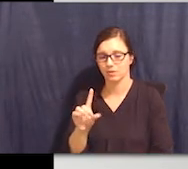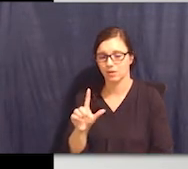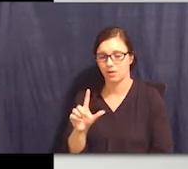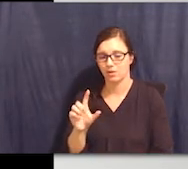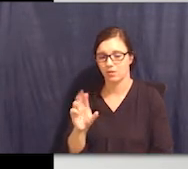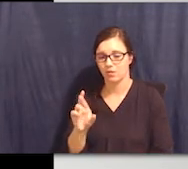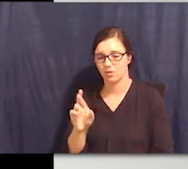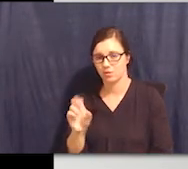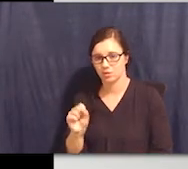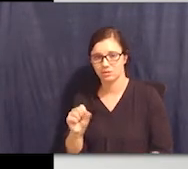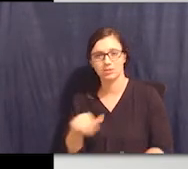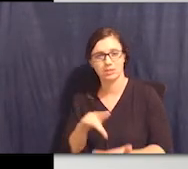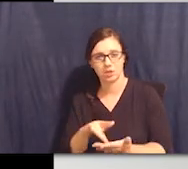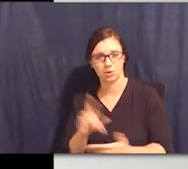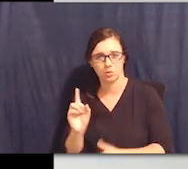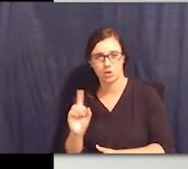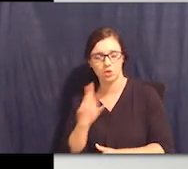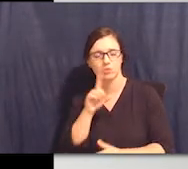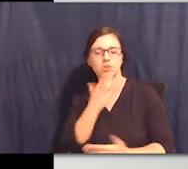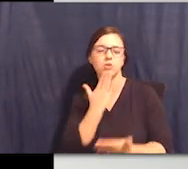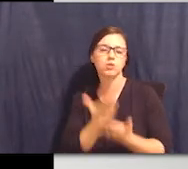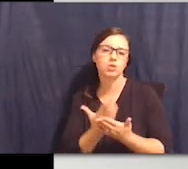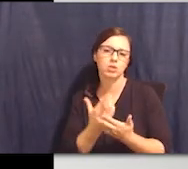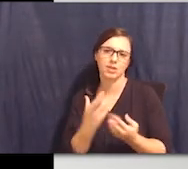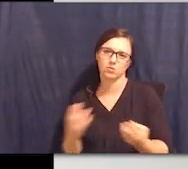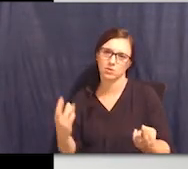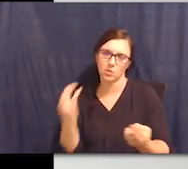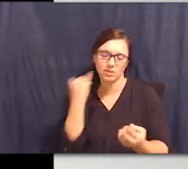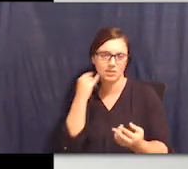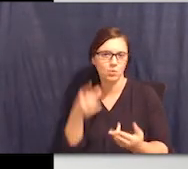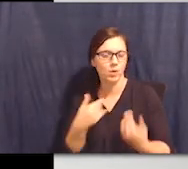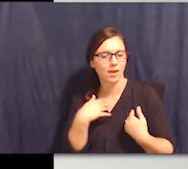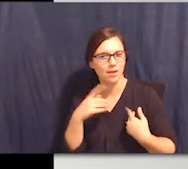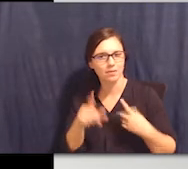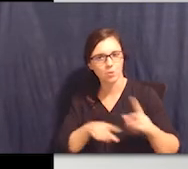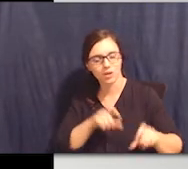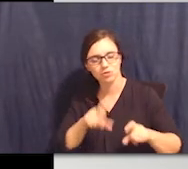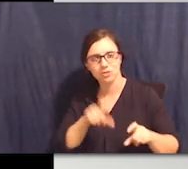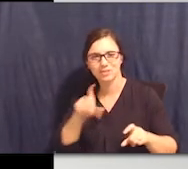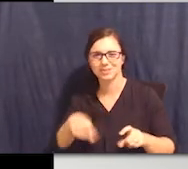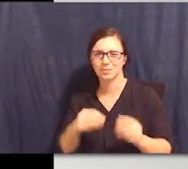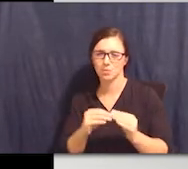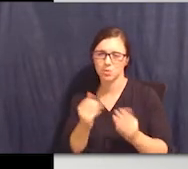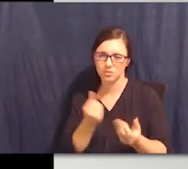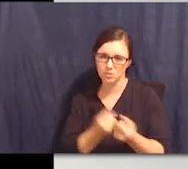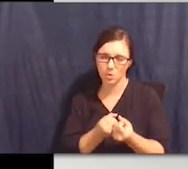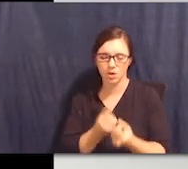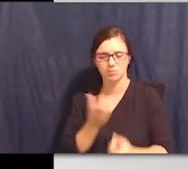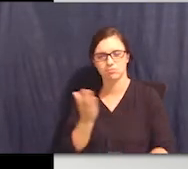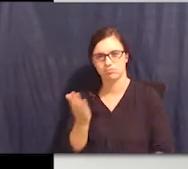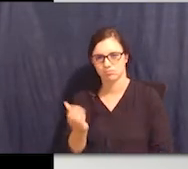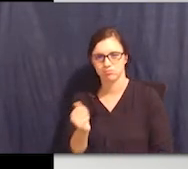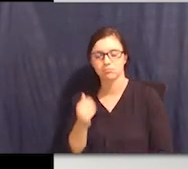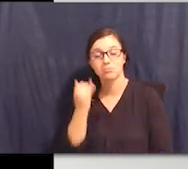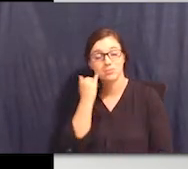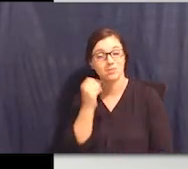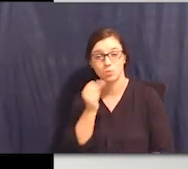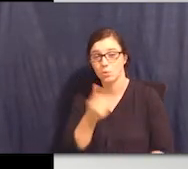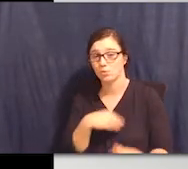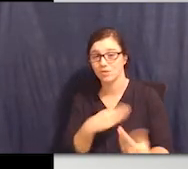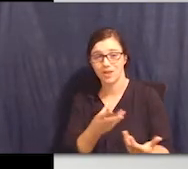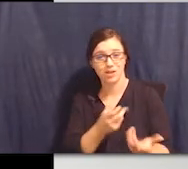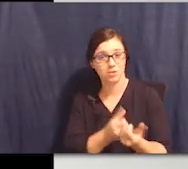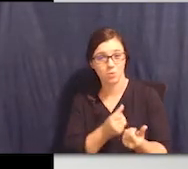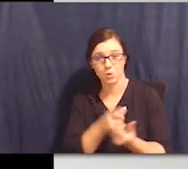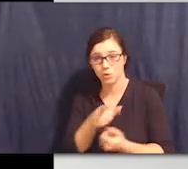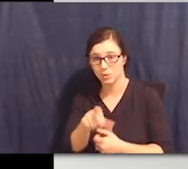a really good resource for you guys in terms of if you have questions and you need some more support. And if they don't provide the